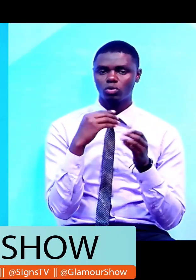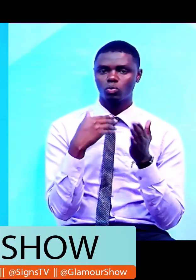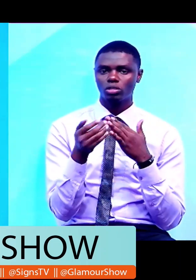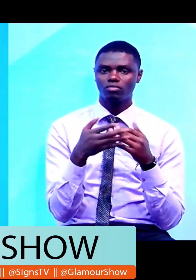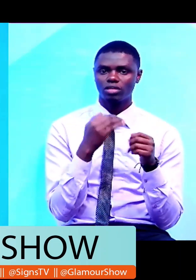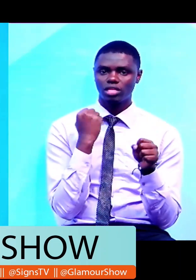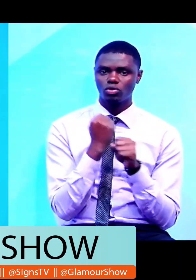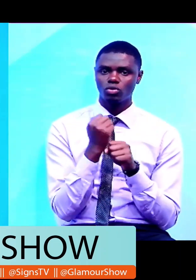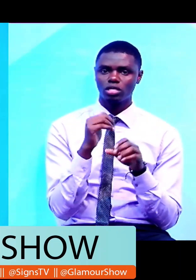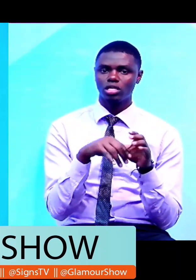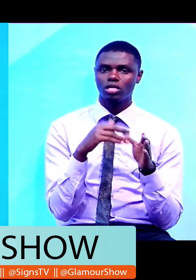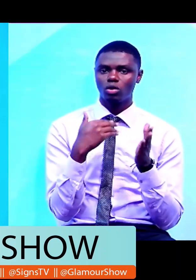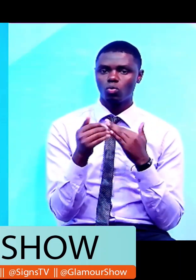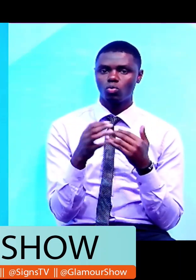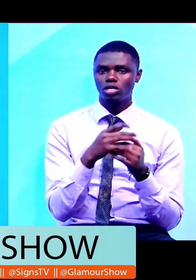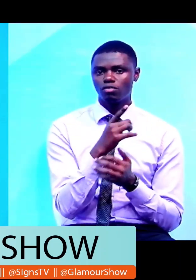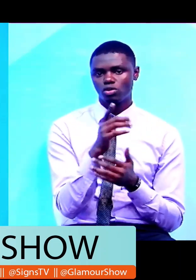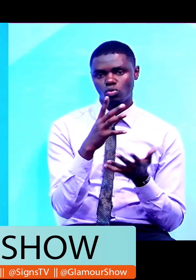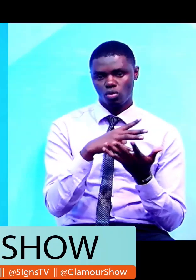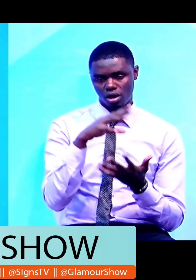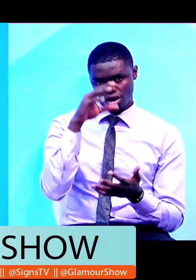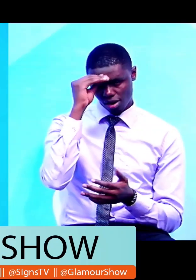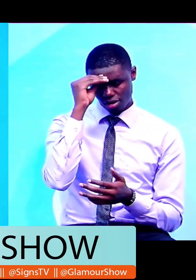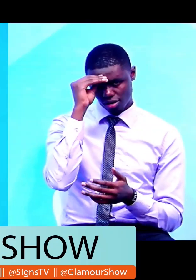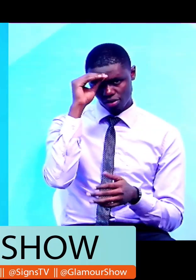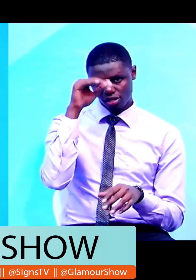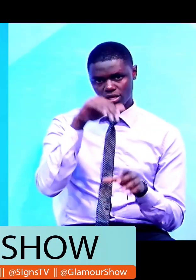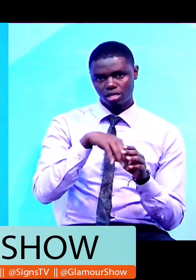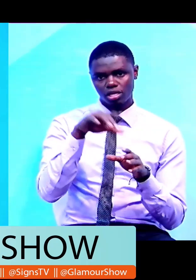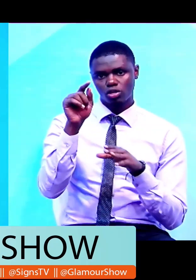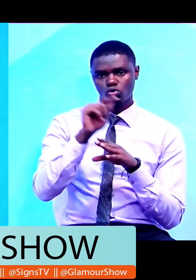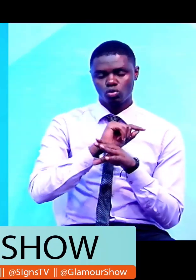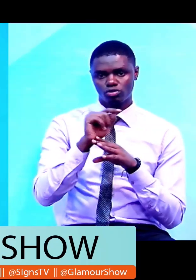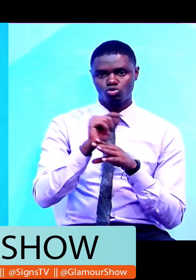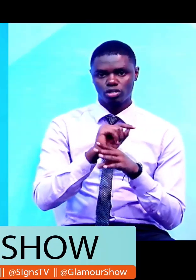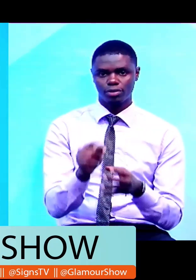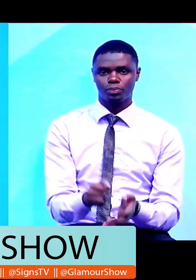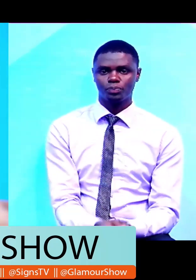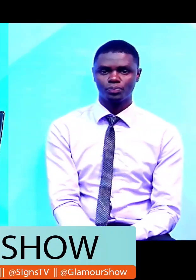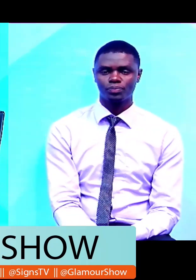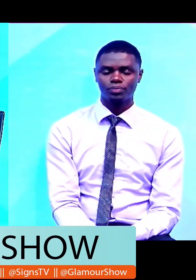doing into whatever you are learning in your trainings.